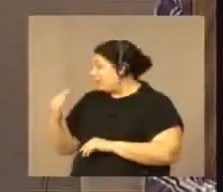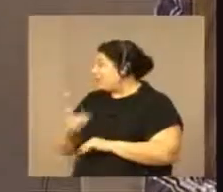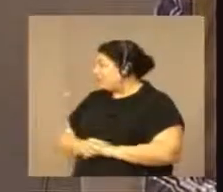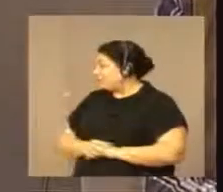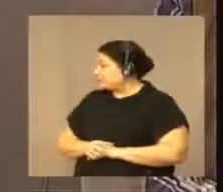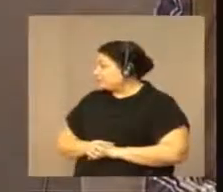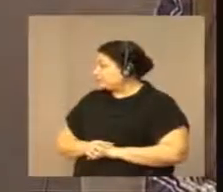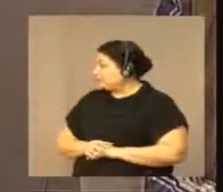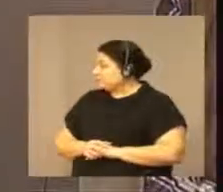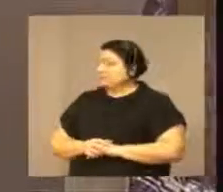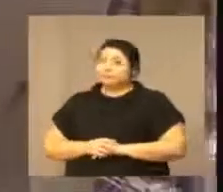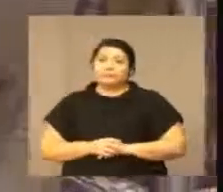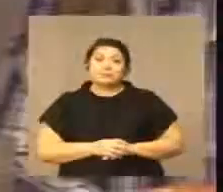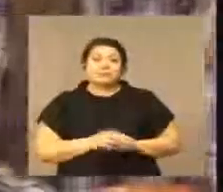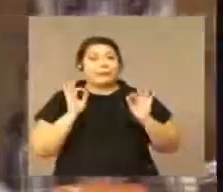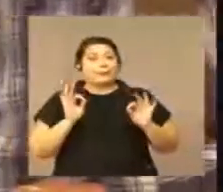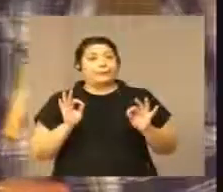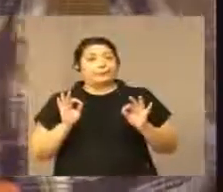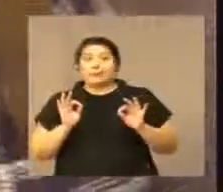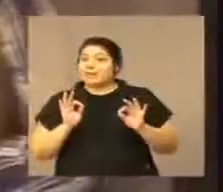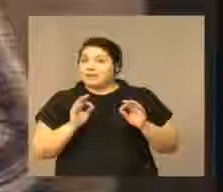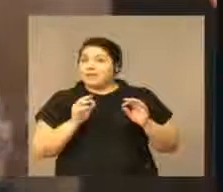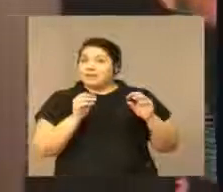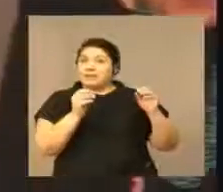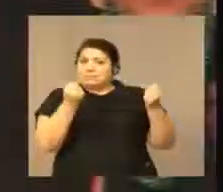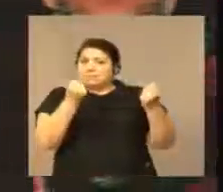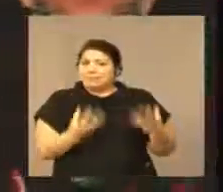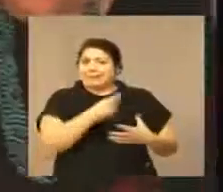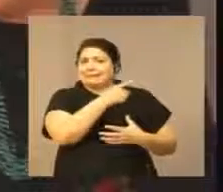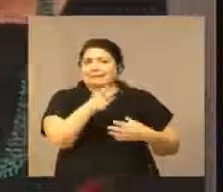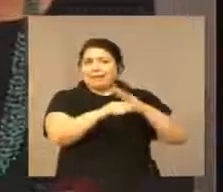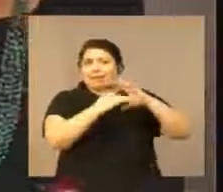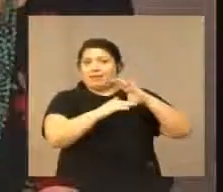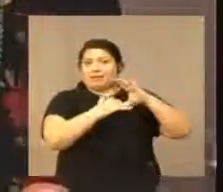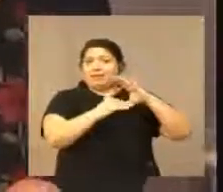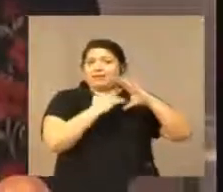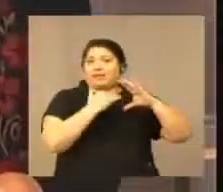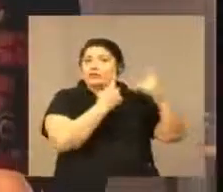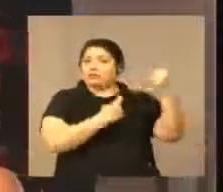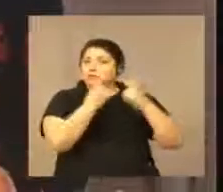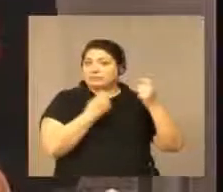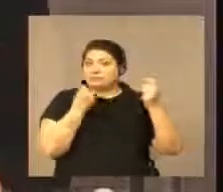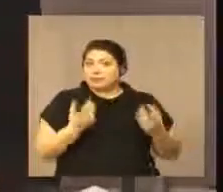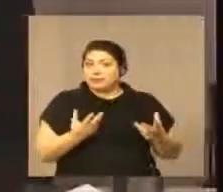Okay, we have many questions coming in, we have